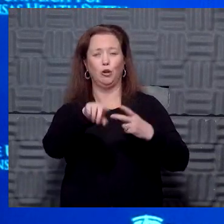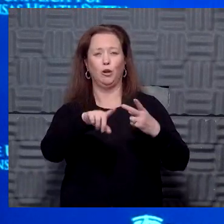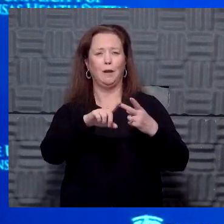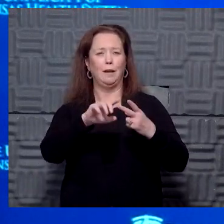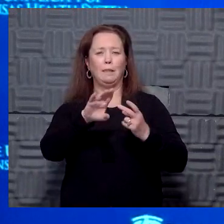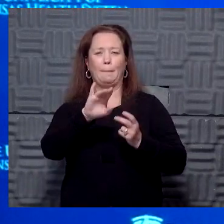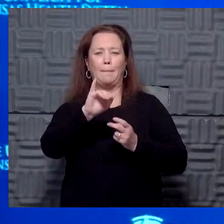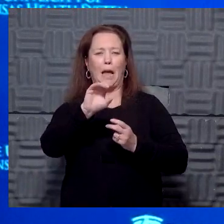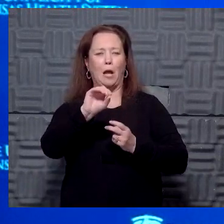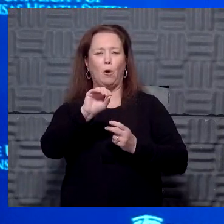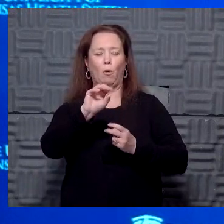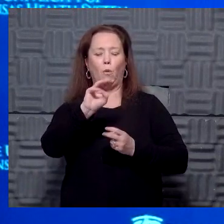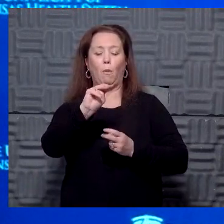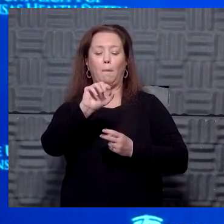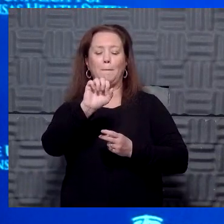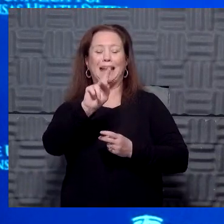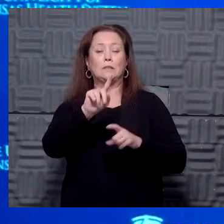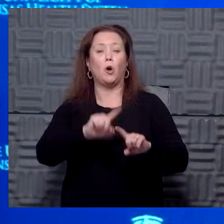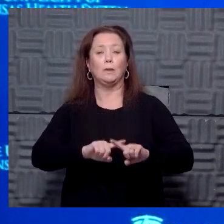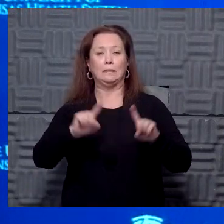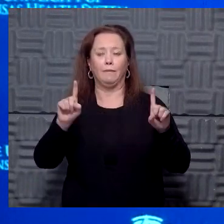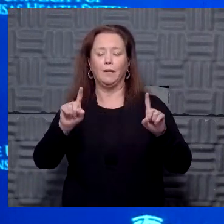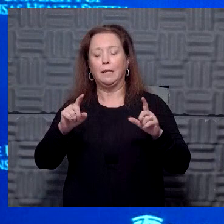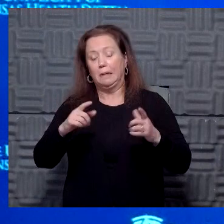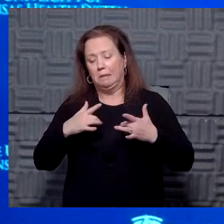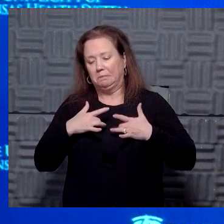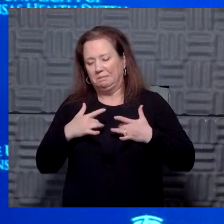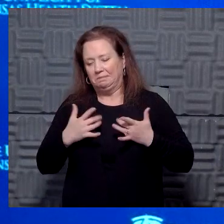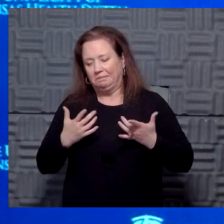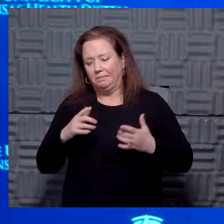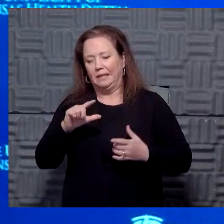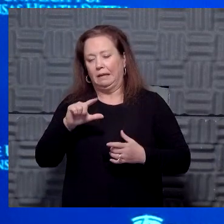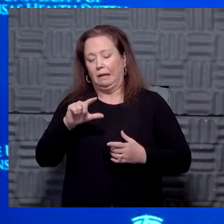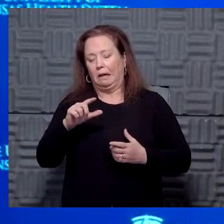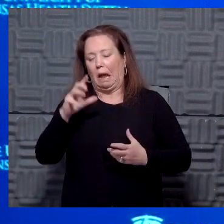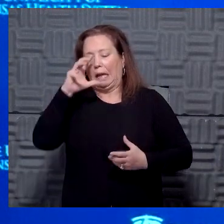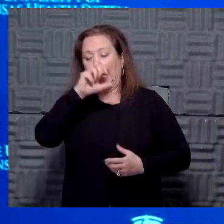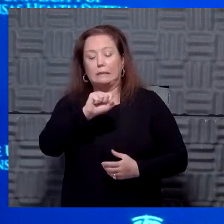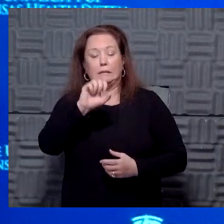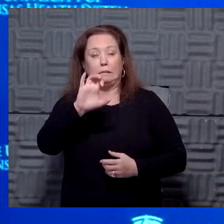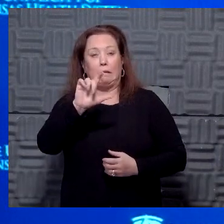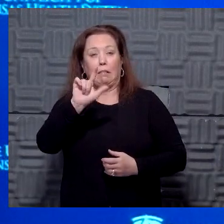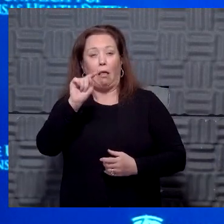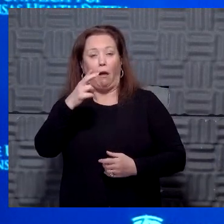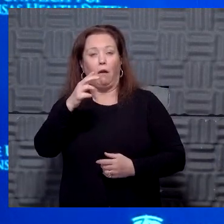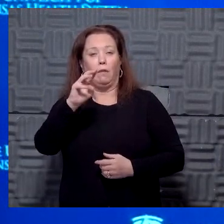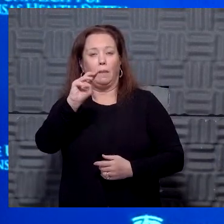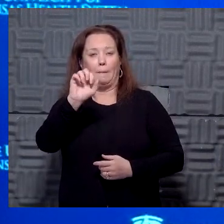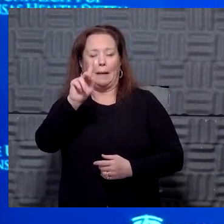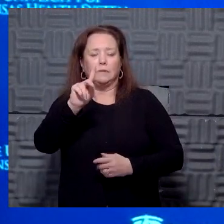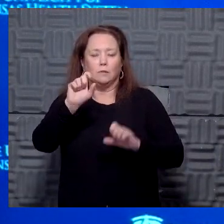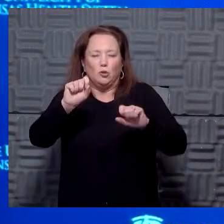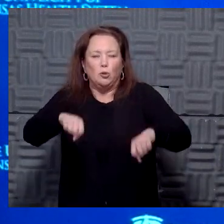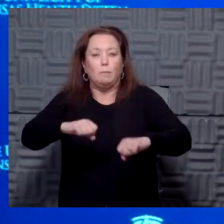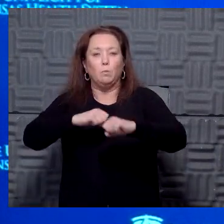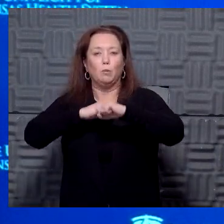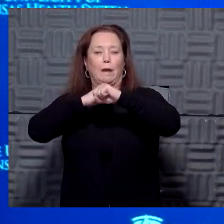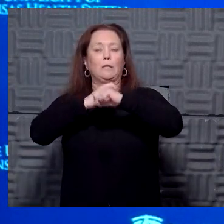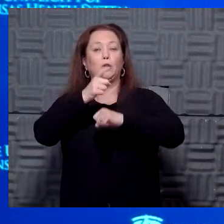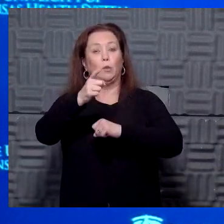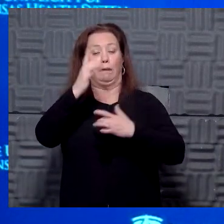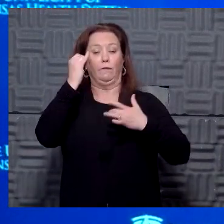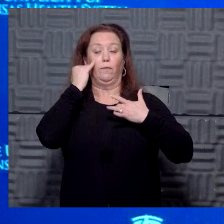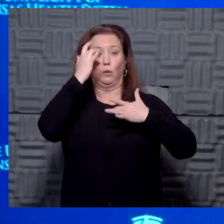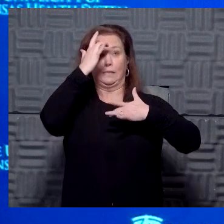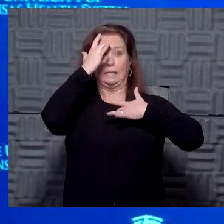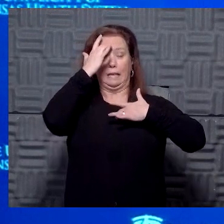lot different. So I suppose a cloth mask may offer minimal protection when you're out there and you're sick and you're trying